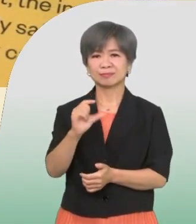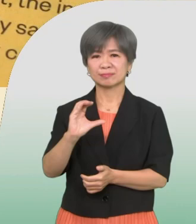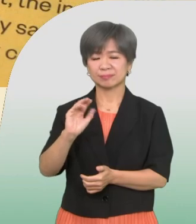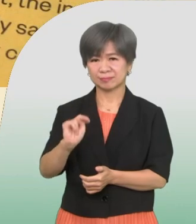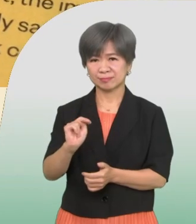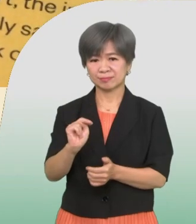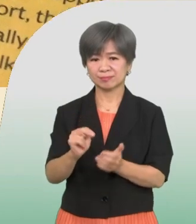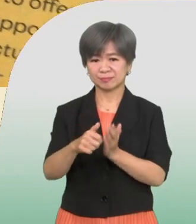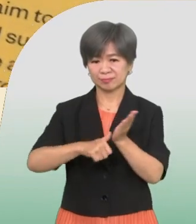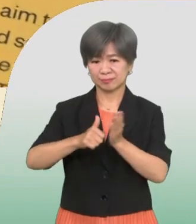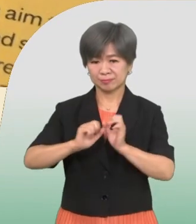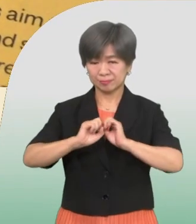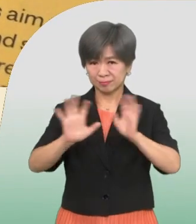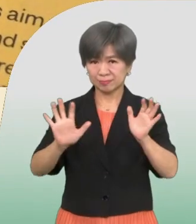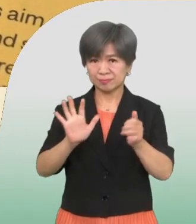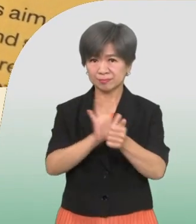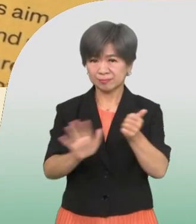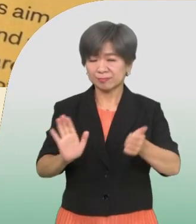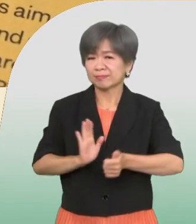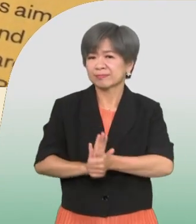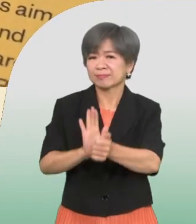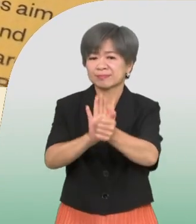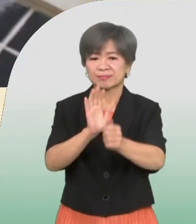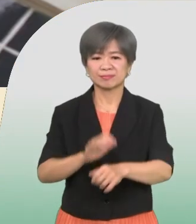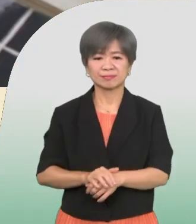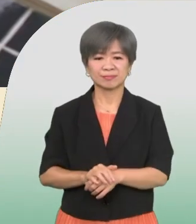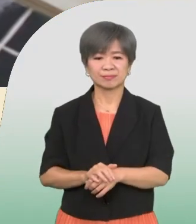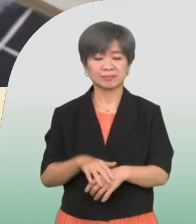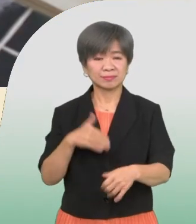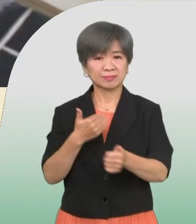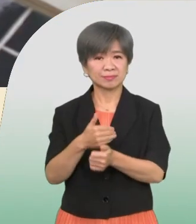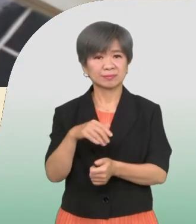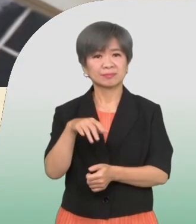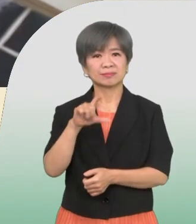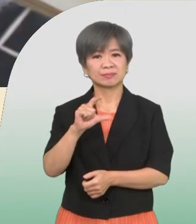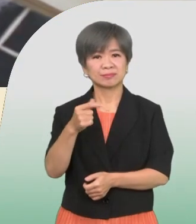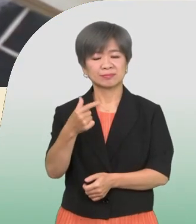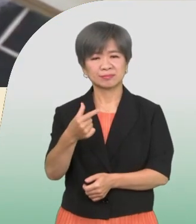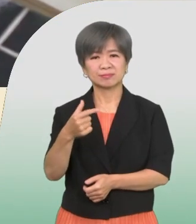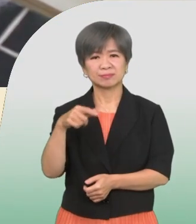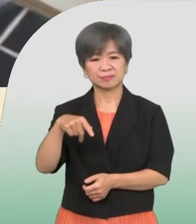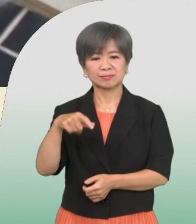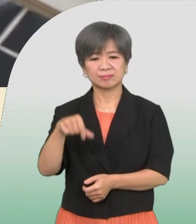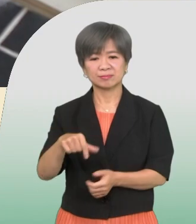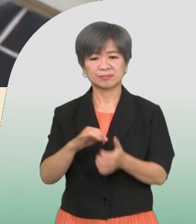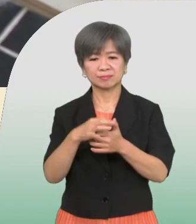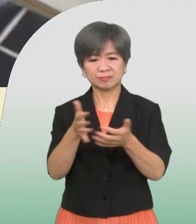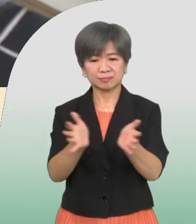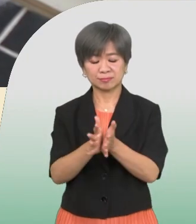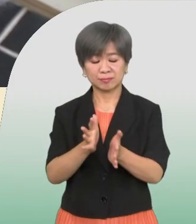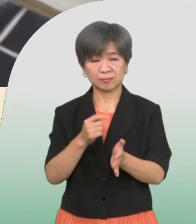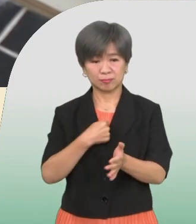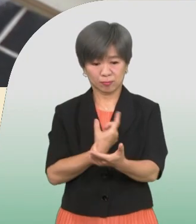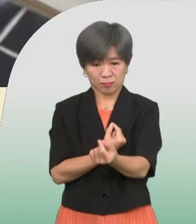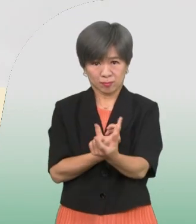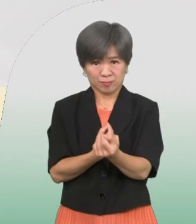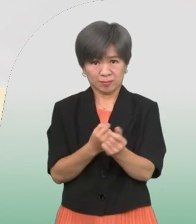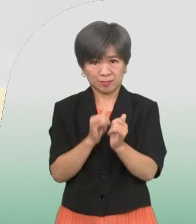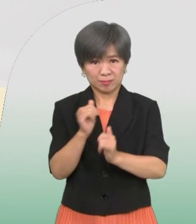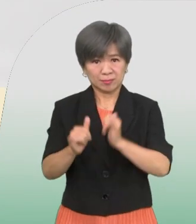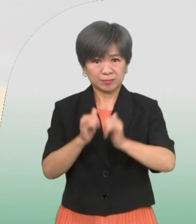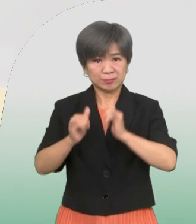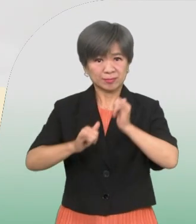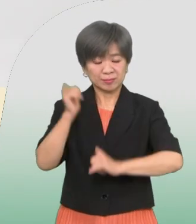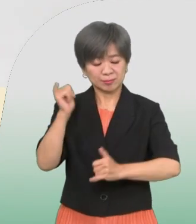or shall we niche LGBTQ token? Maybe an LGBTQ token, quando hankado, tong chica, you can quan go